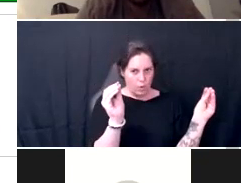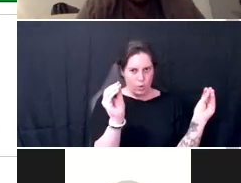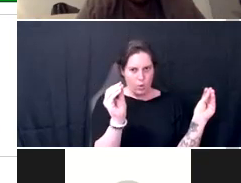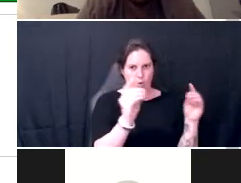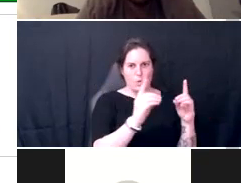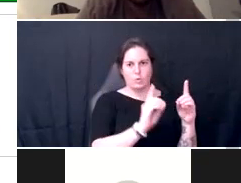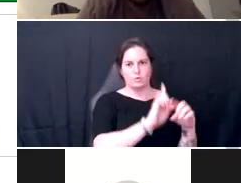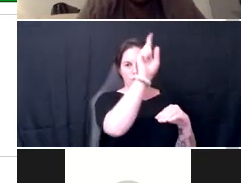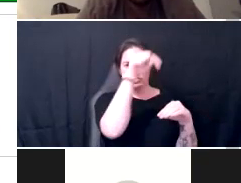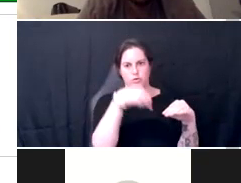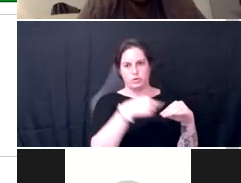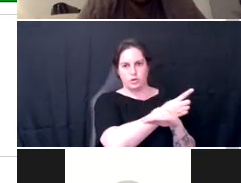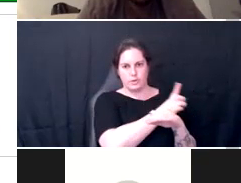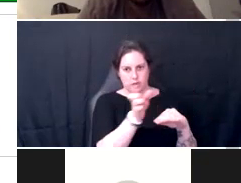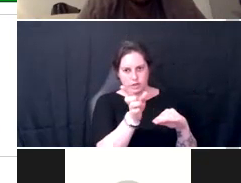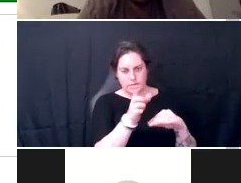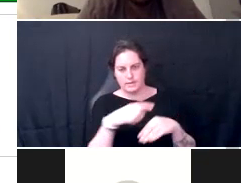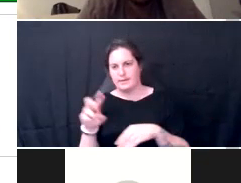Okay.